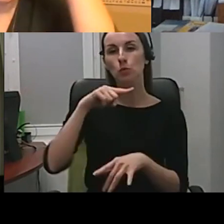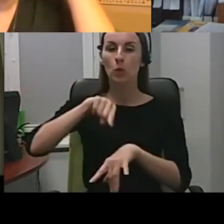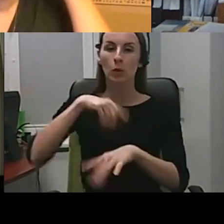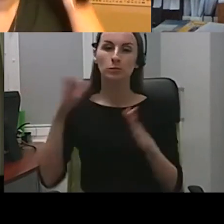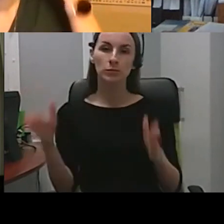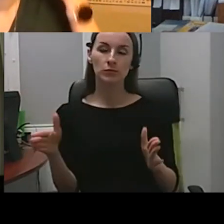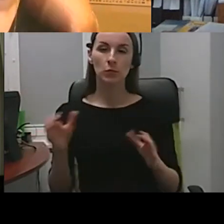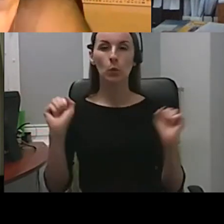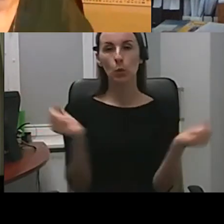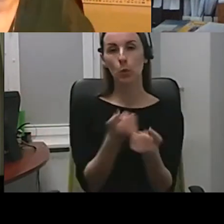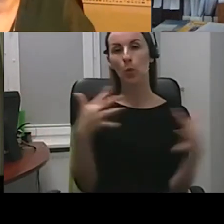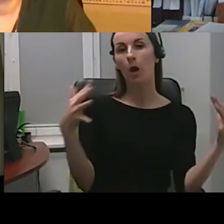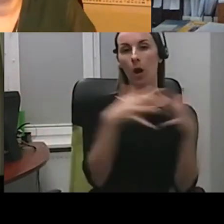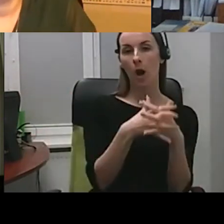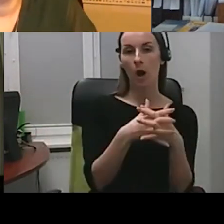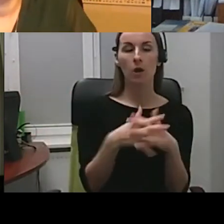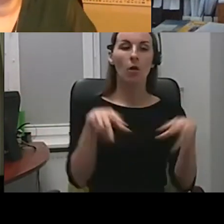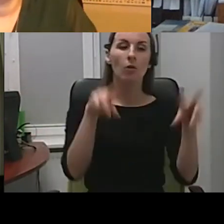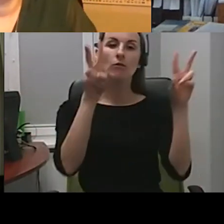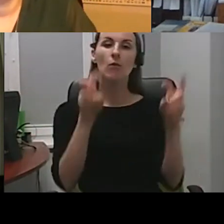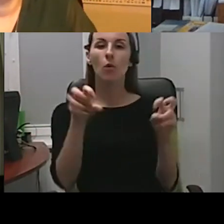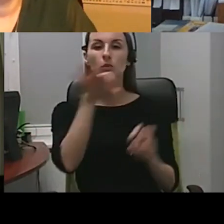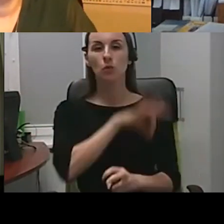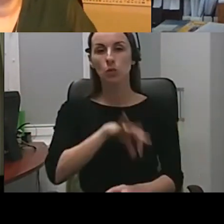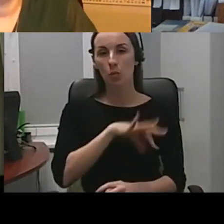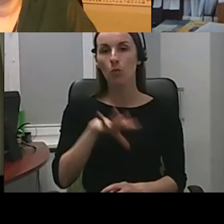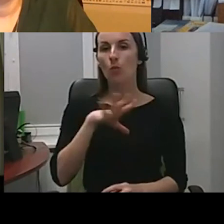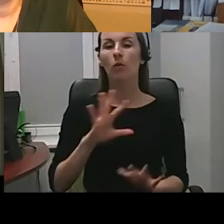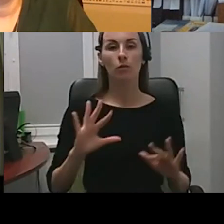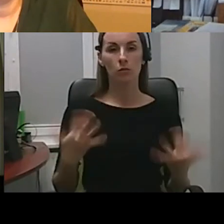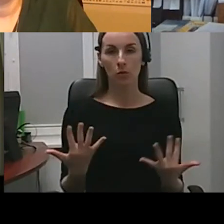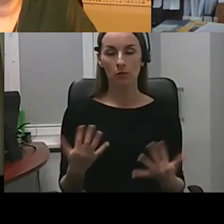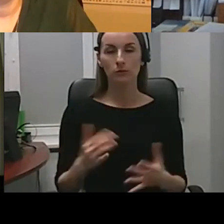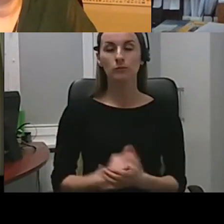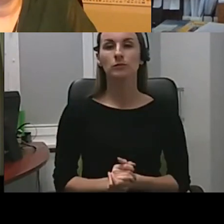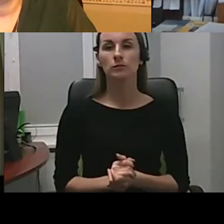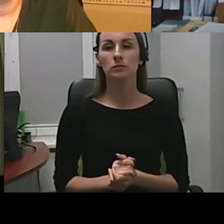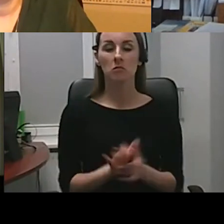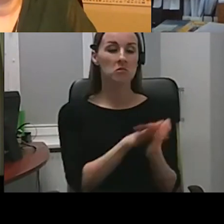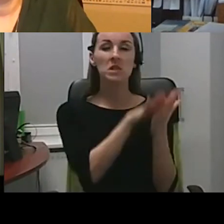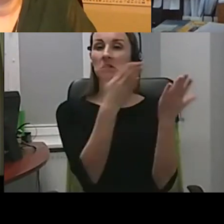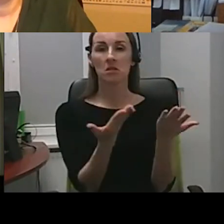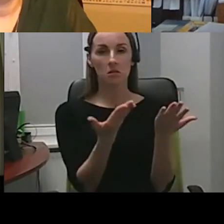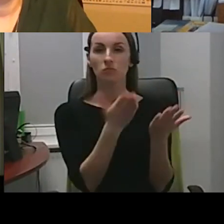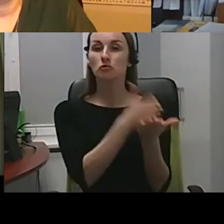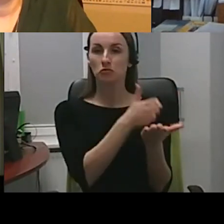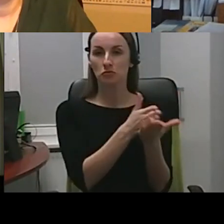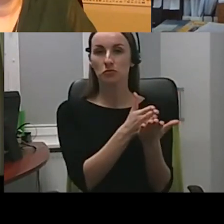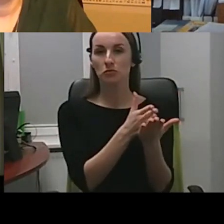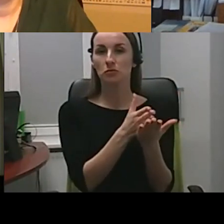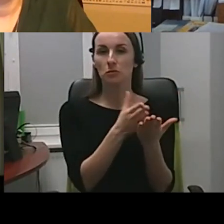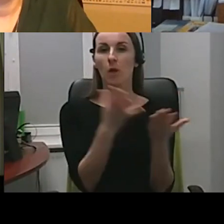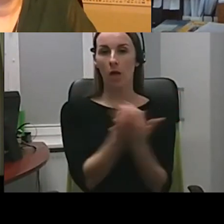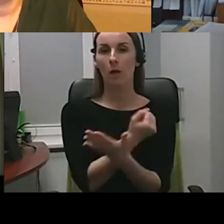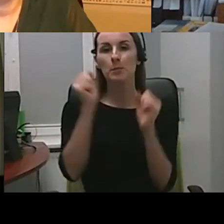that time and what you could read in textbooks and so on. But then, after the end of the Cold War, the Soviet